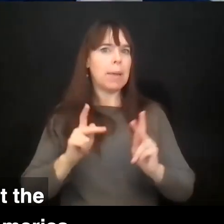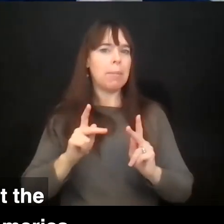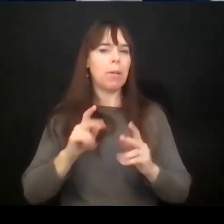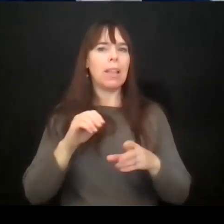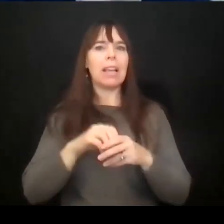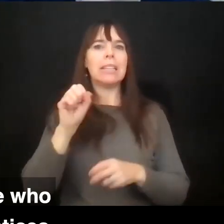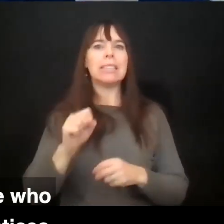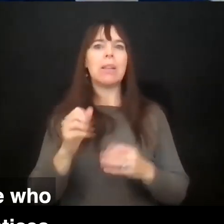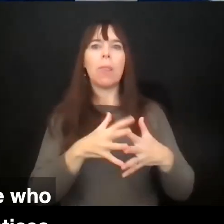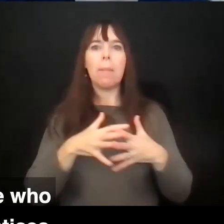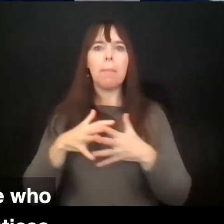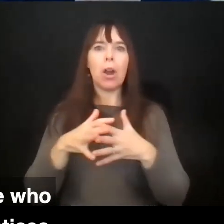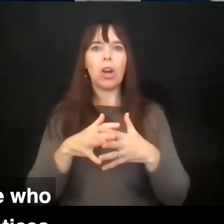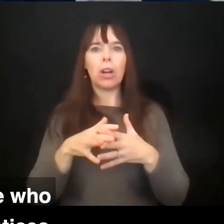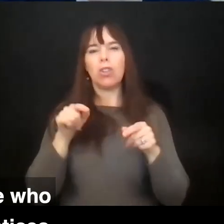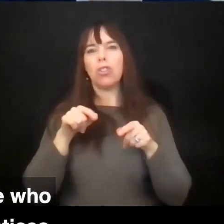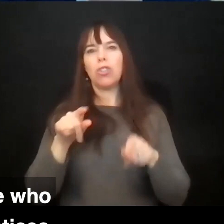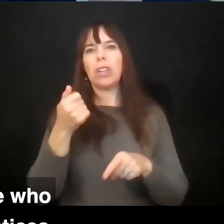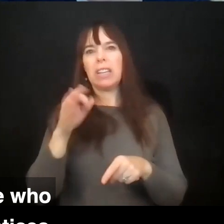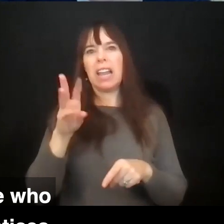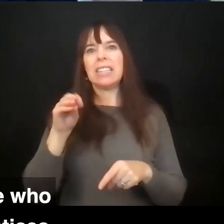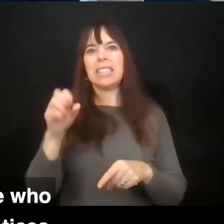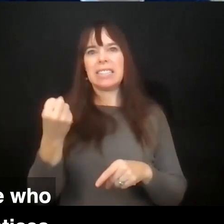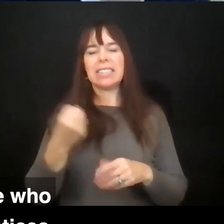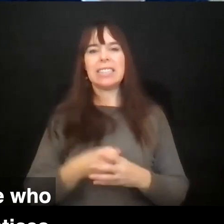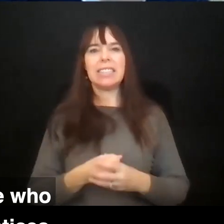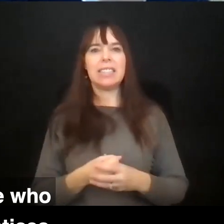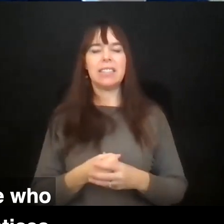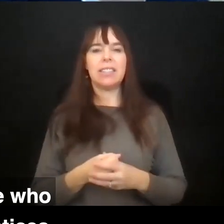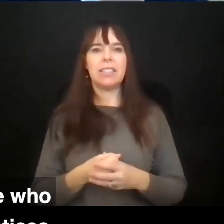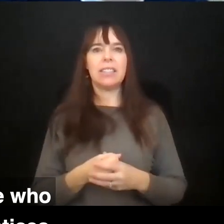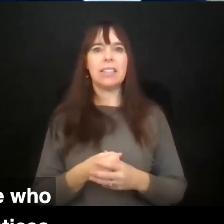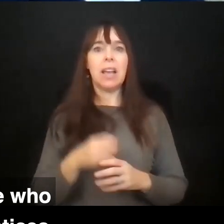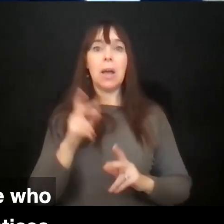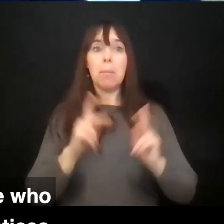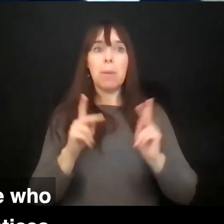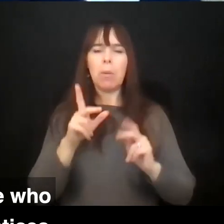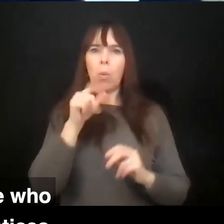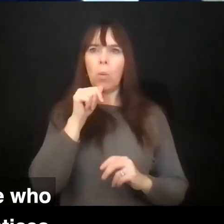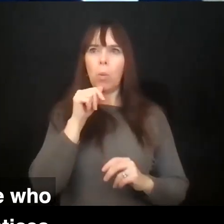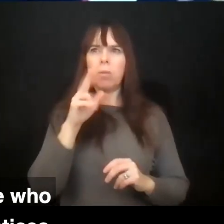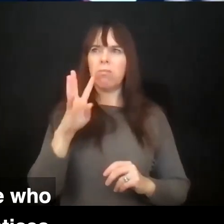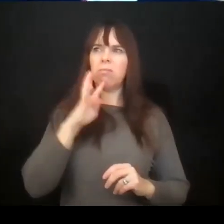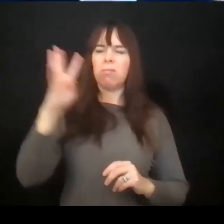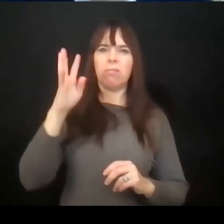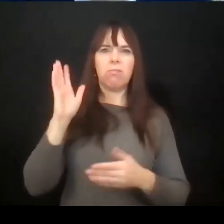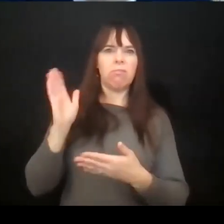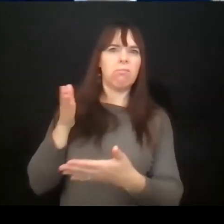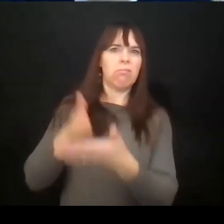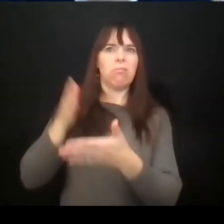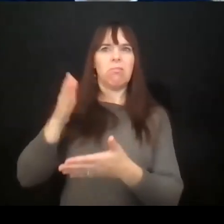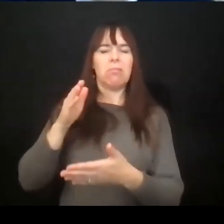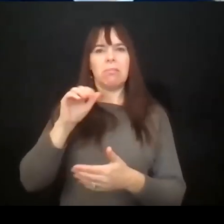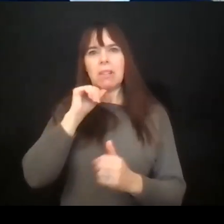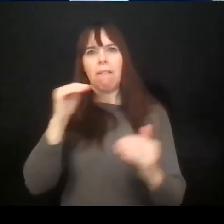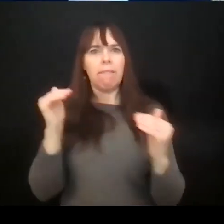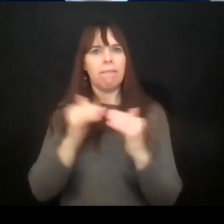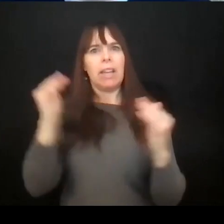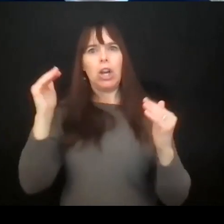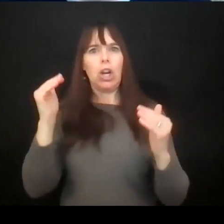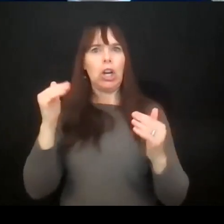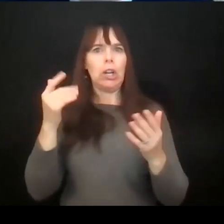South America in the 1960s. And people who spoke out against injustices